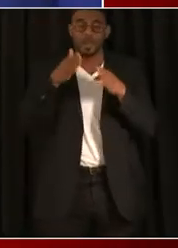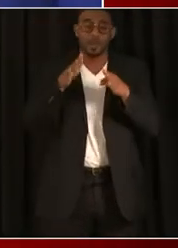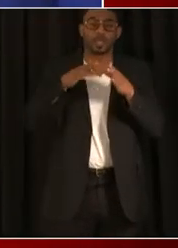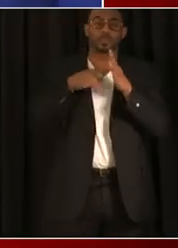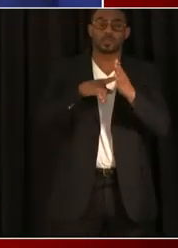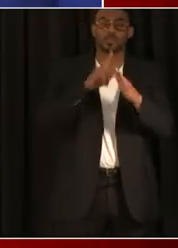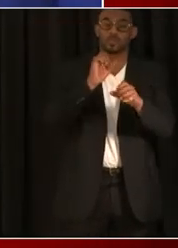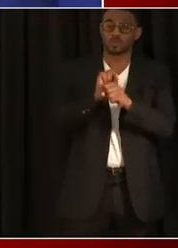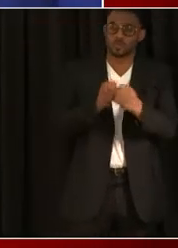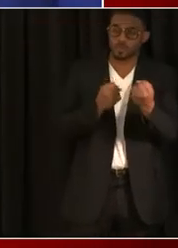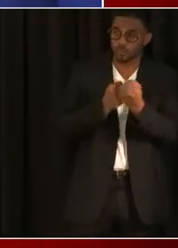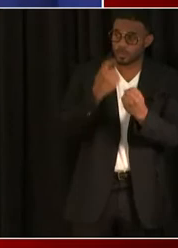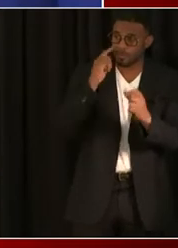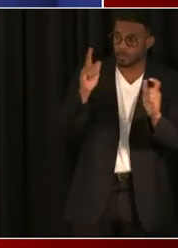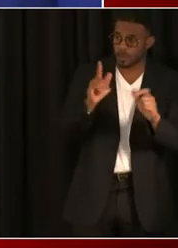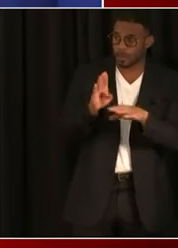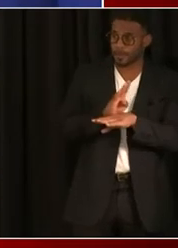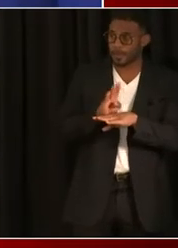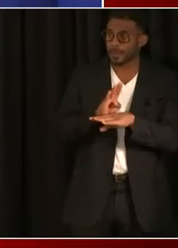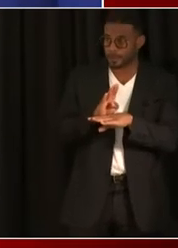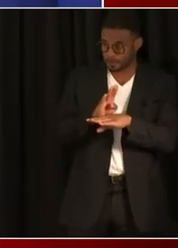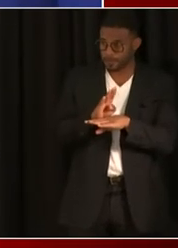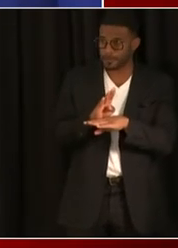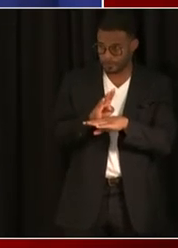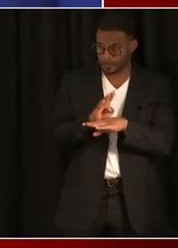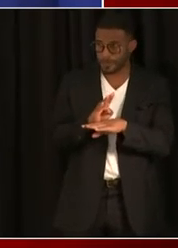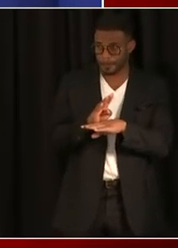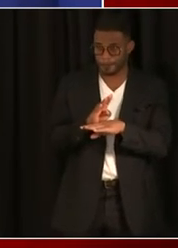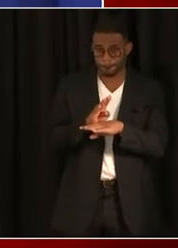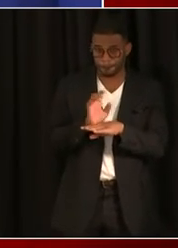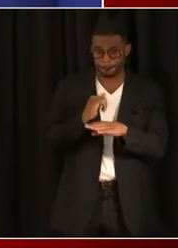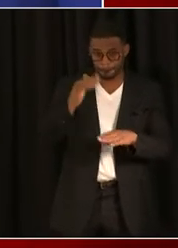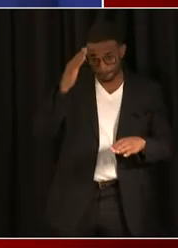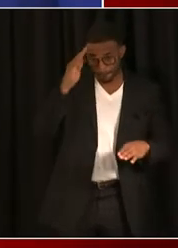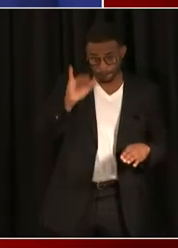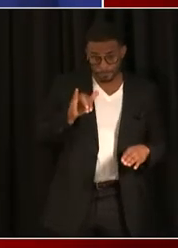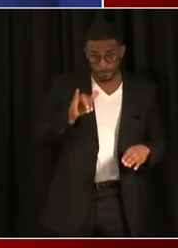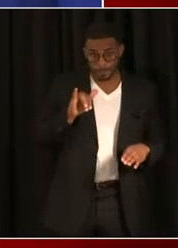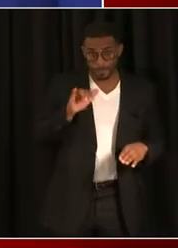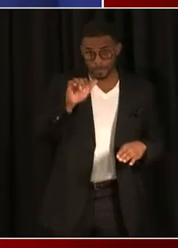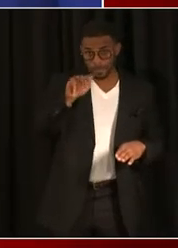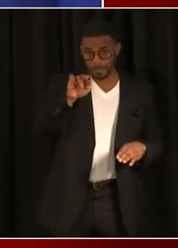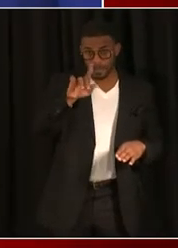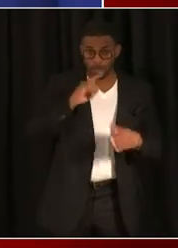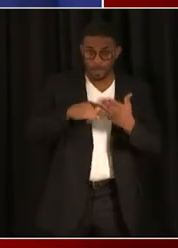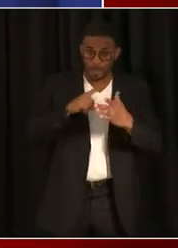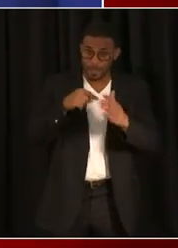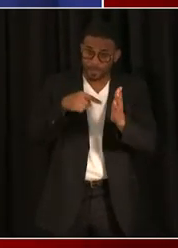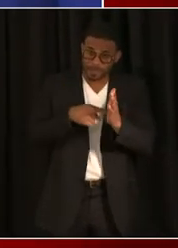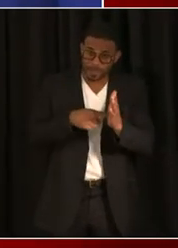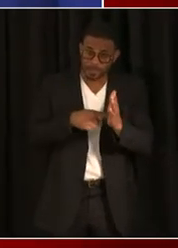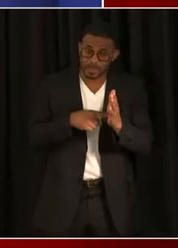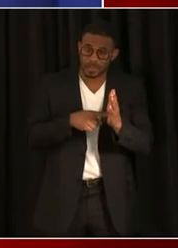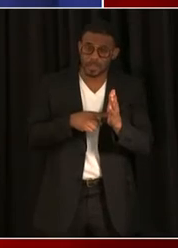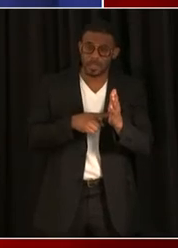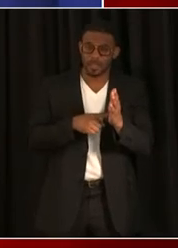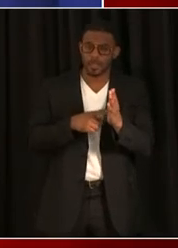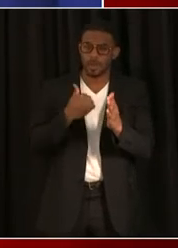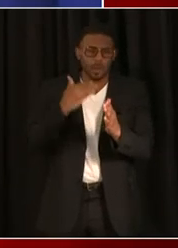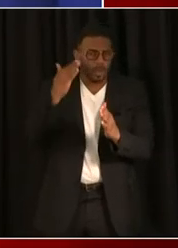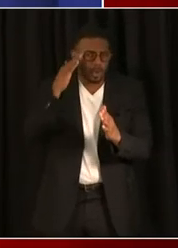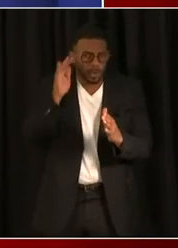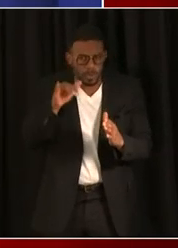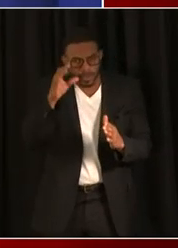is the best way to show your true support for your small businesses. We know that, and then Nika was talking about this,